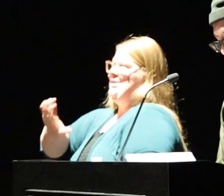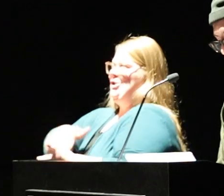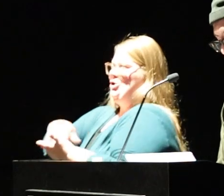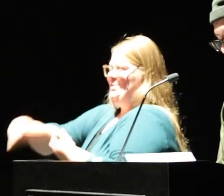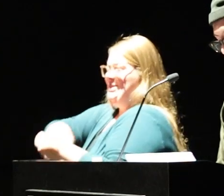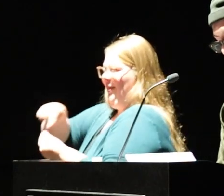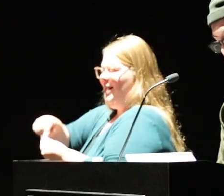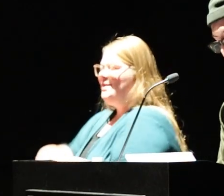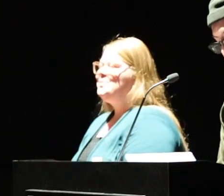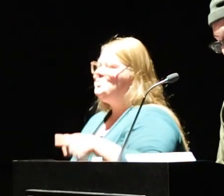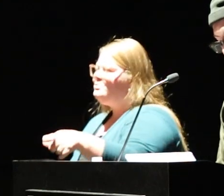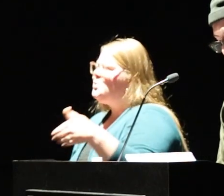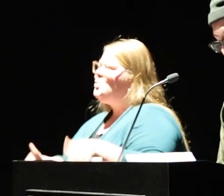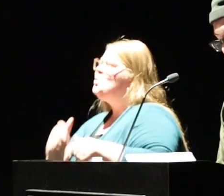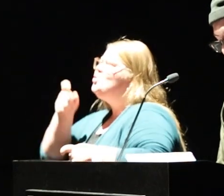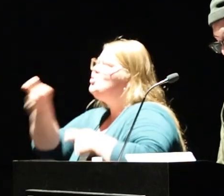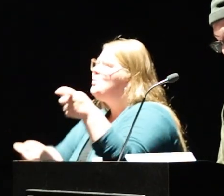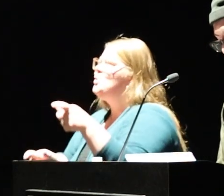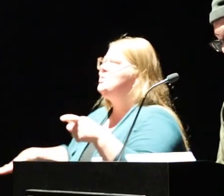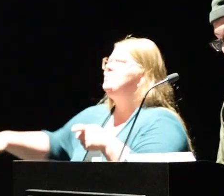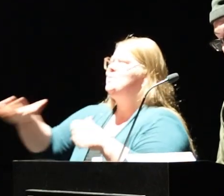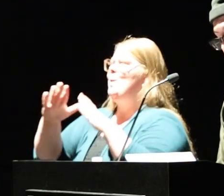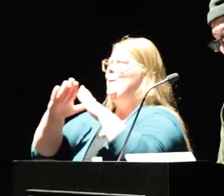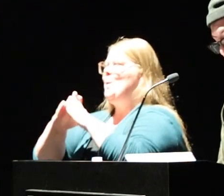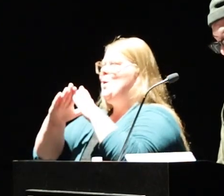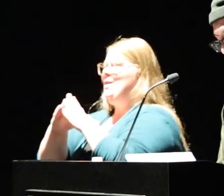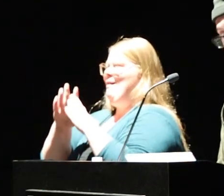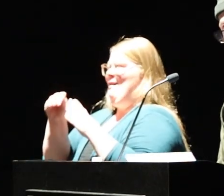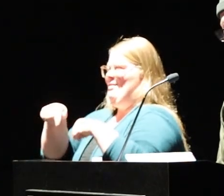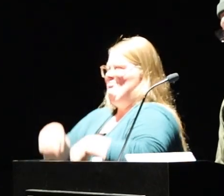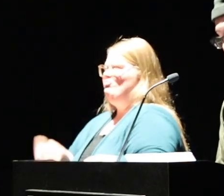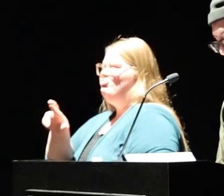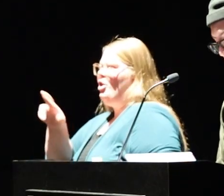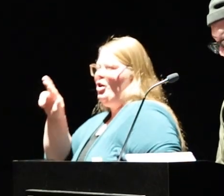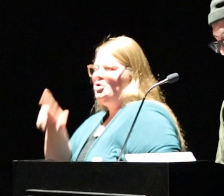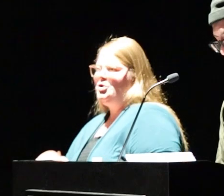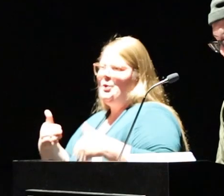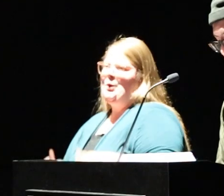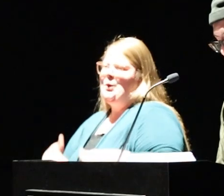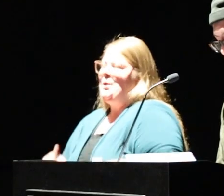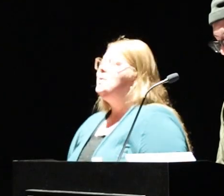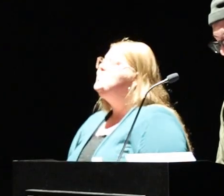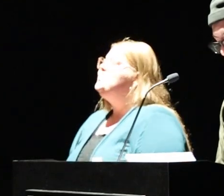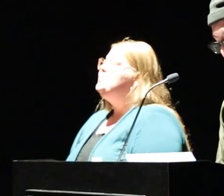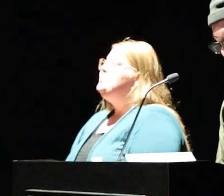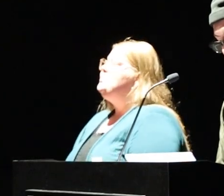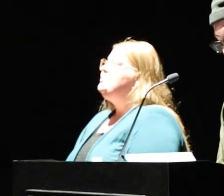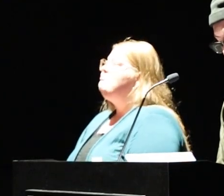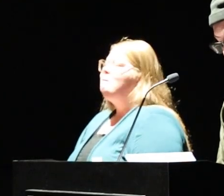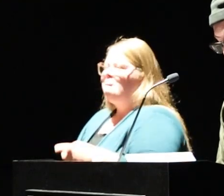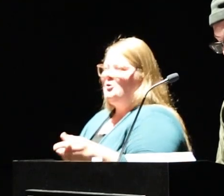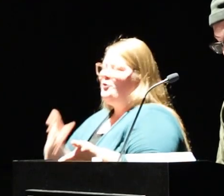his participation in our midst has made his impact inseparable from our collective identity. I